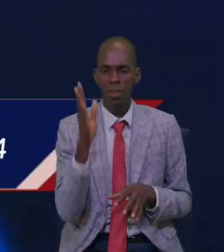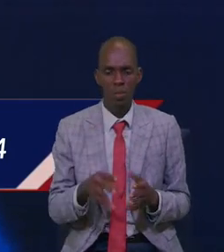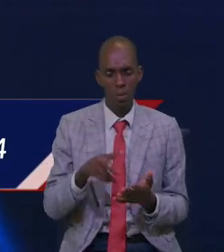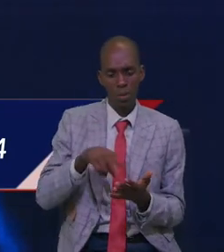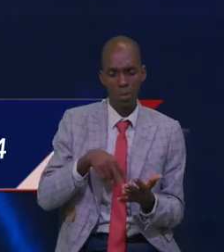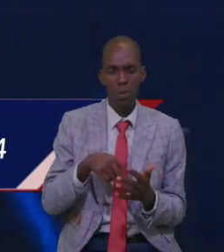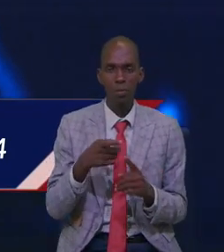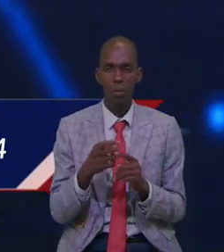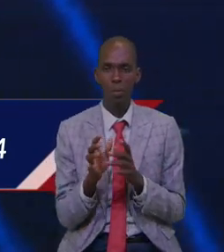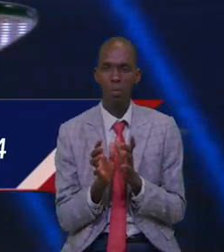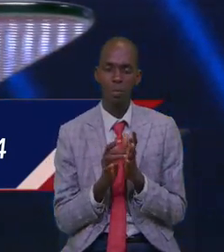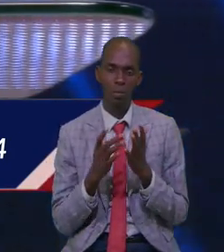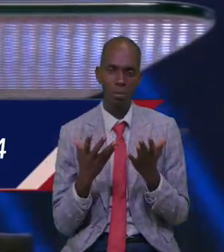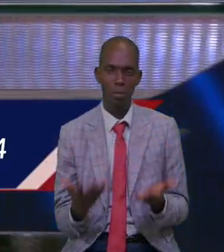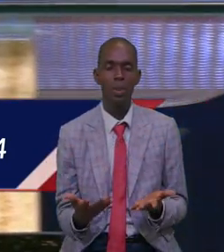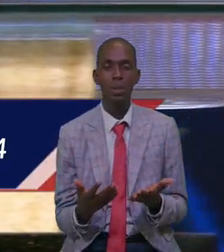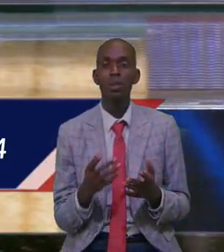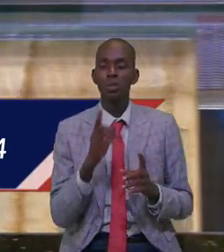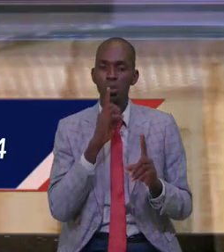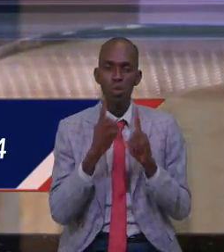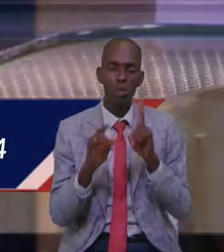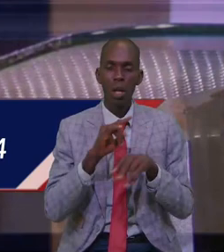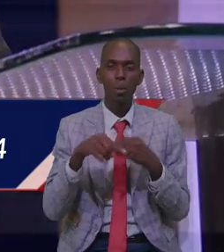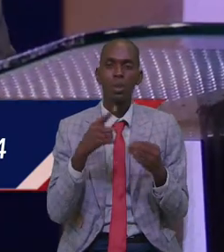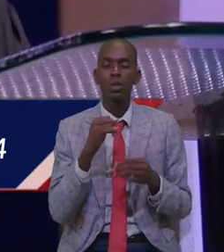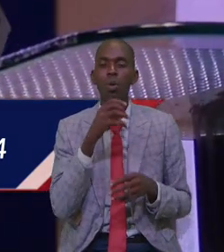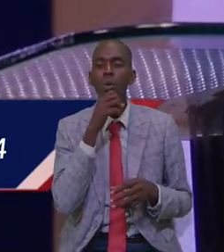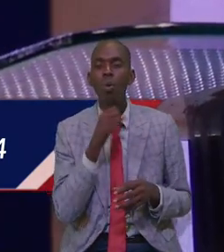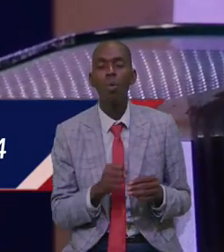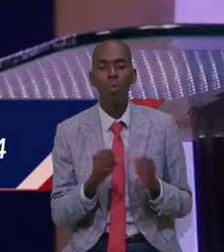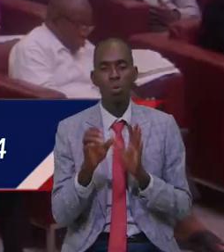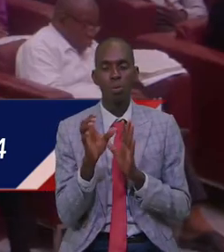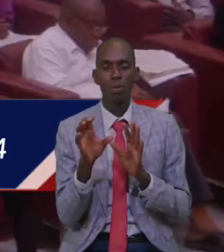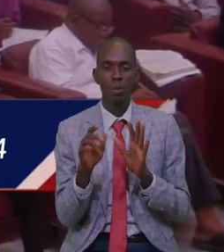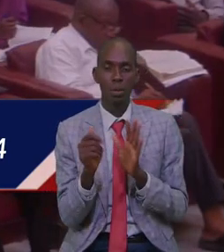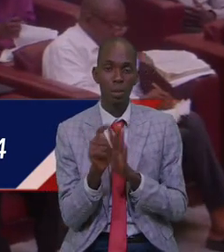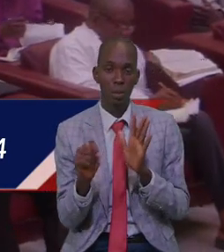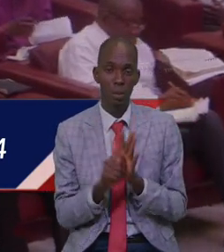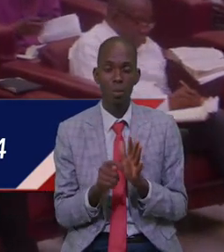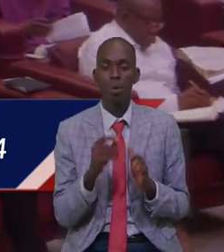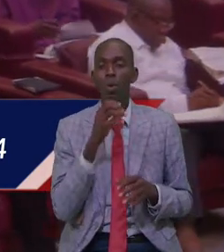scriptures? Again, he's referring to the Old Testament, and he's calling the Old Testament Testament,